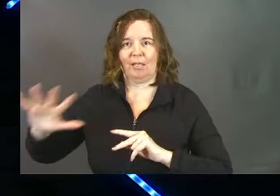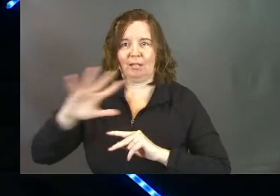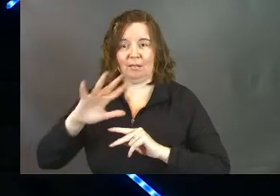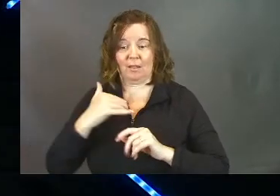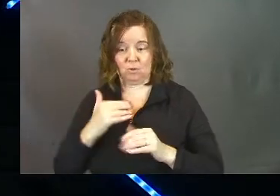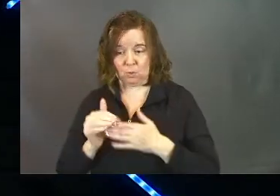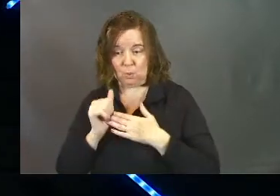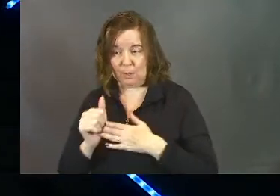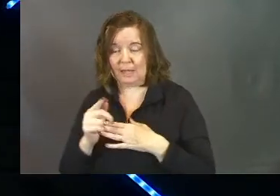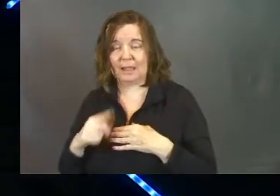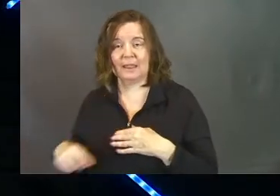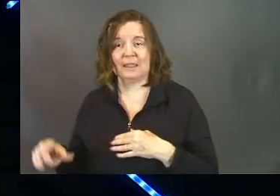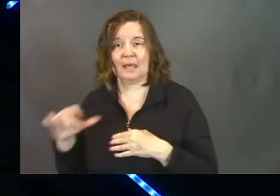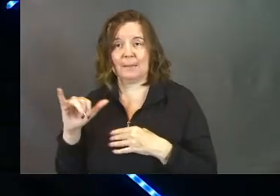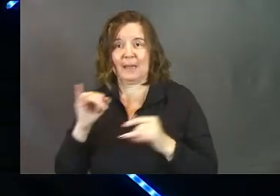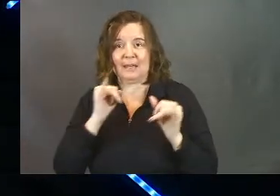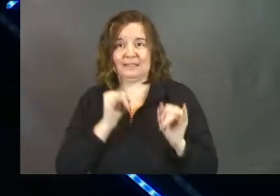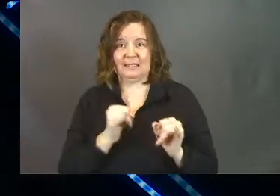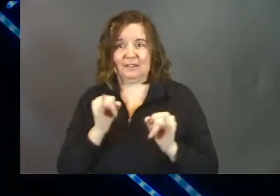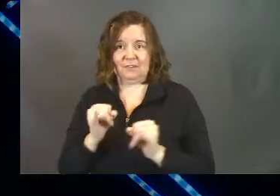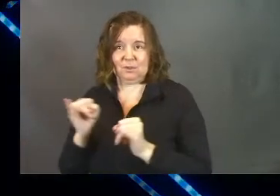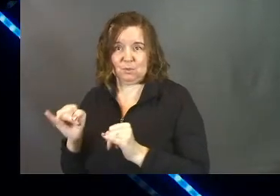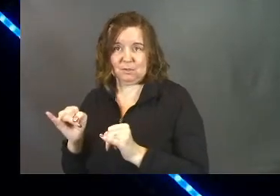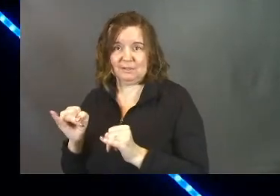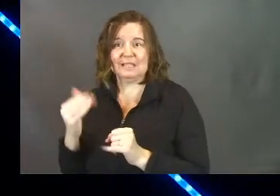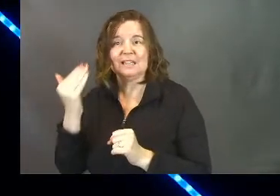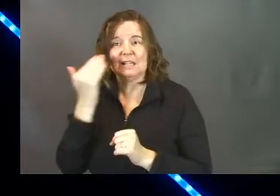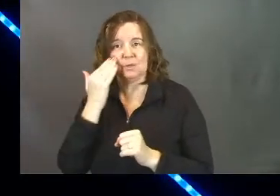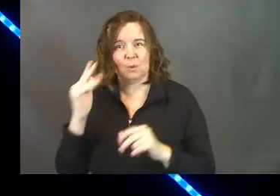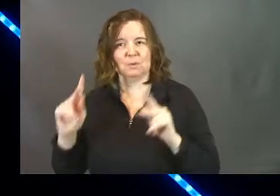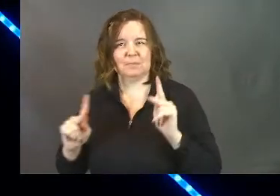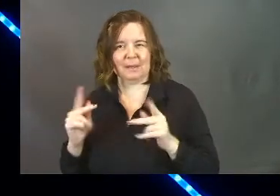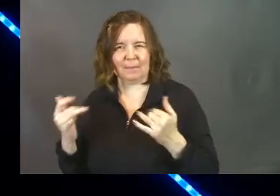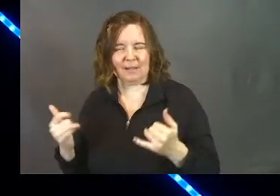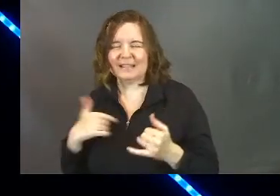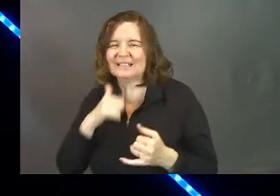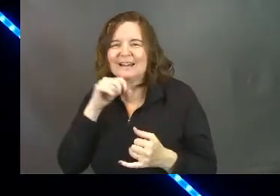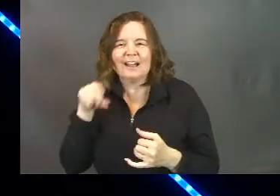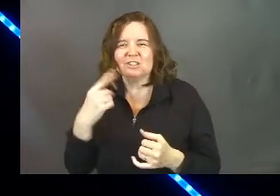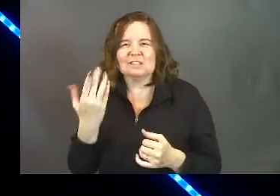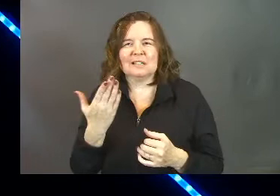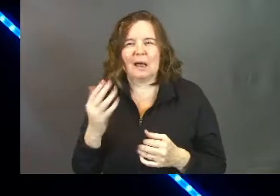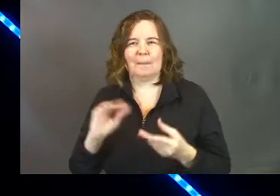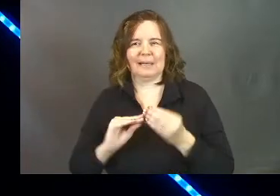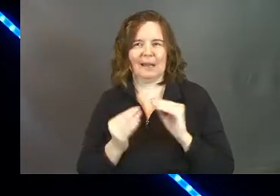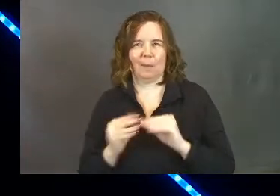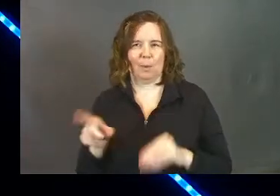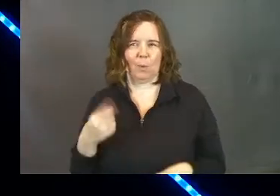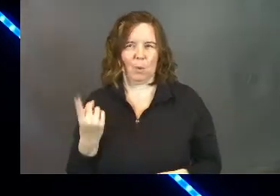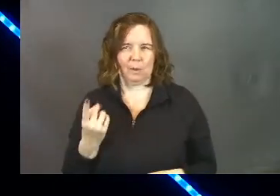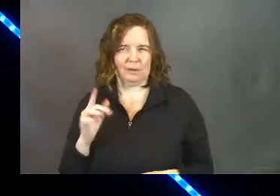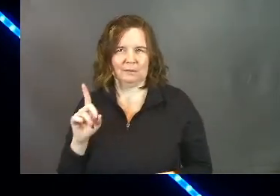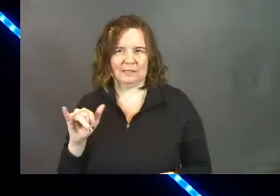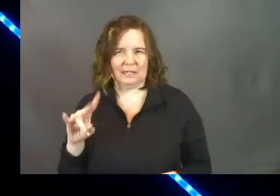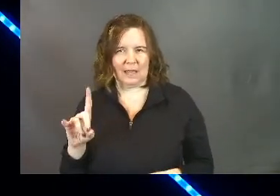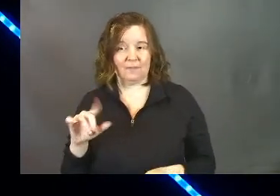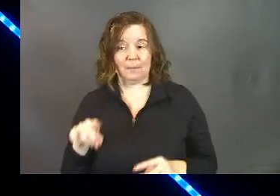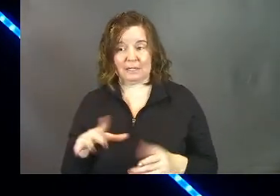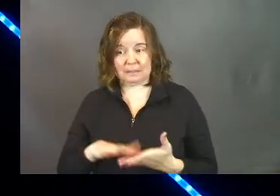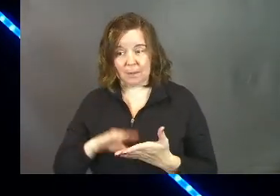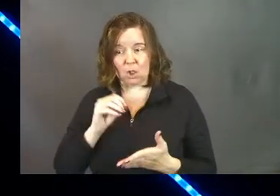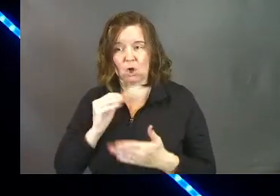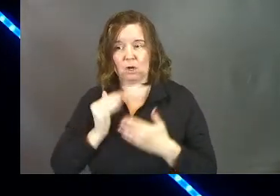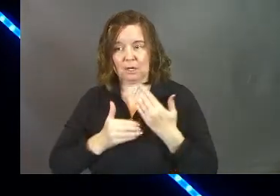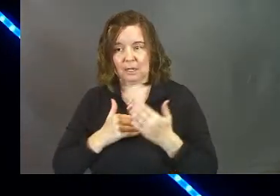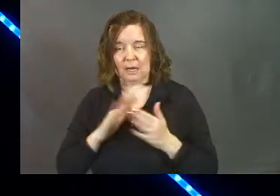and to lead them as individuals. He knows people. It's not just some number to David. But he's been learning,